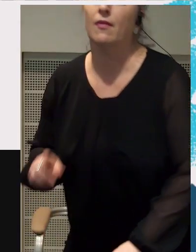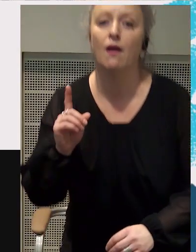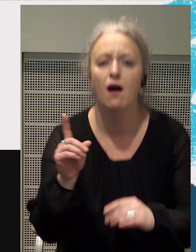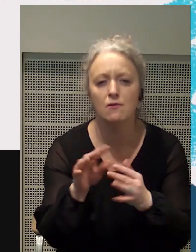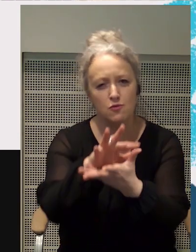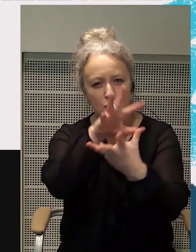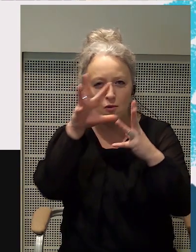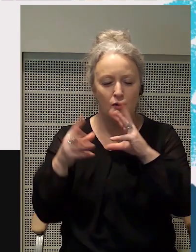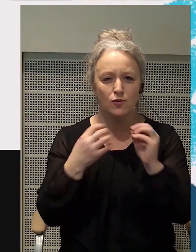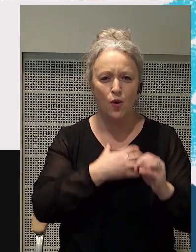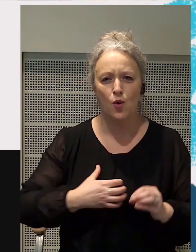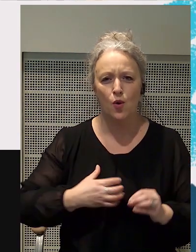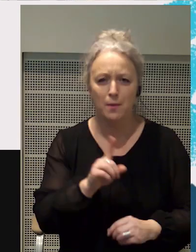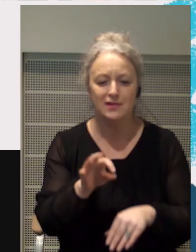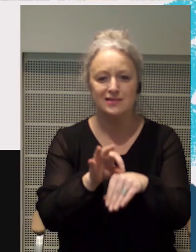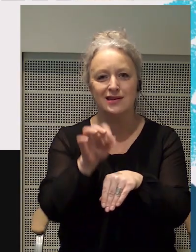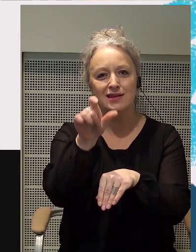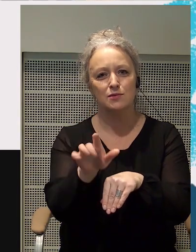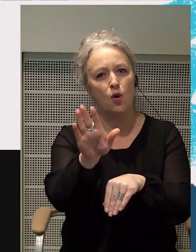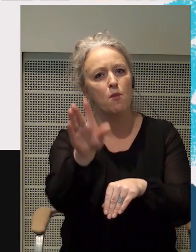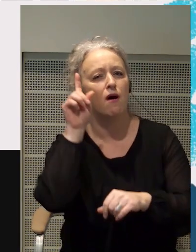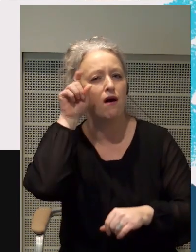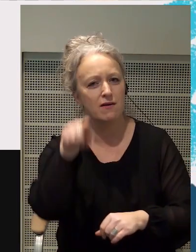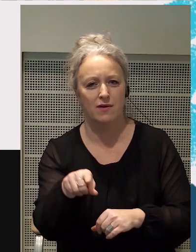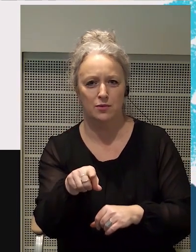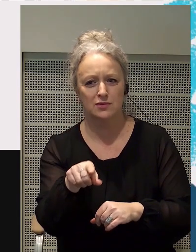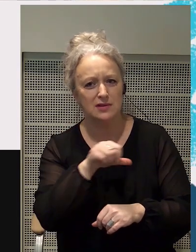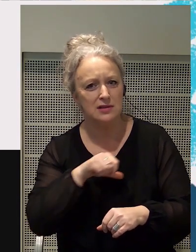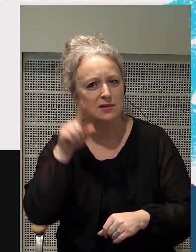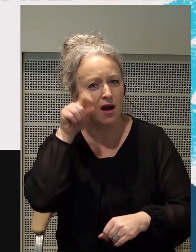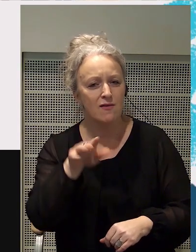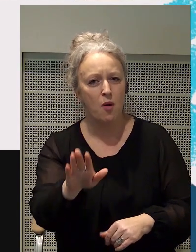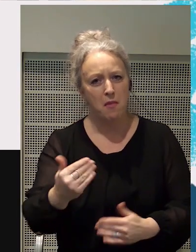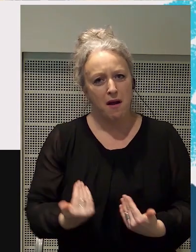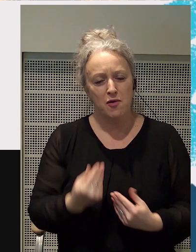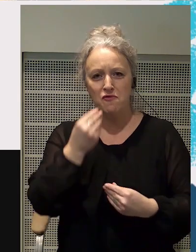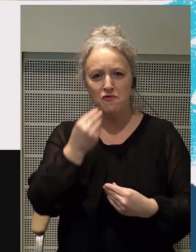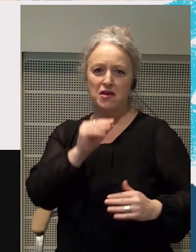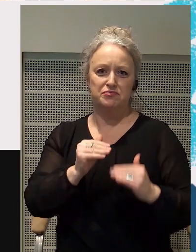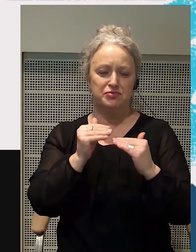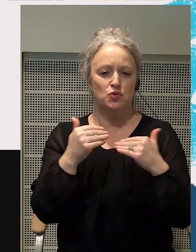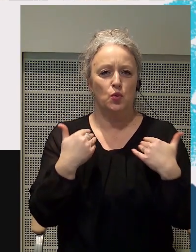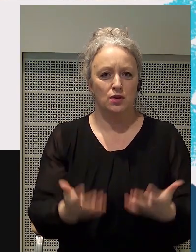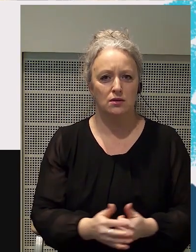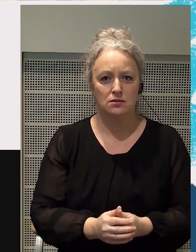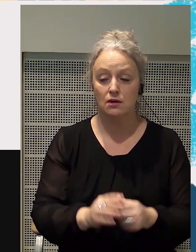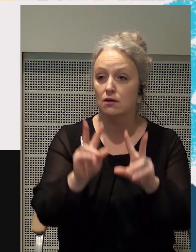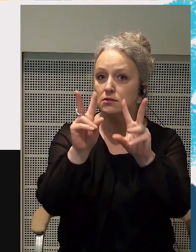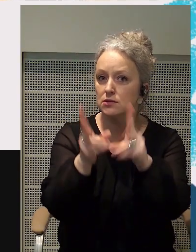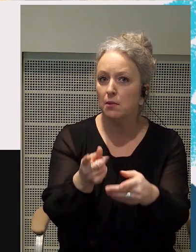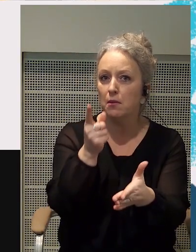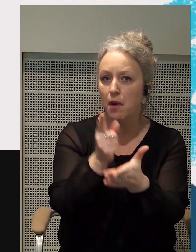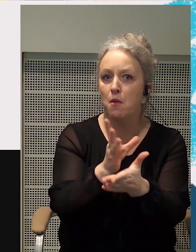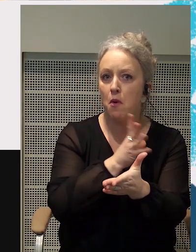by the disease. But it should be measurable, because if you want to do something about it, if you want to have an overview of a patient group quality of